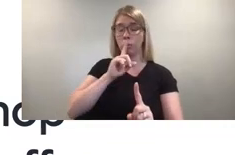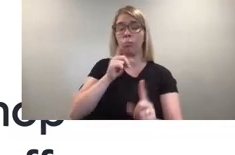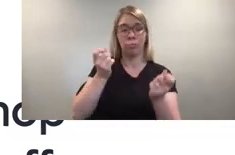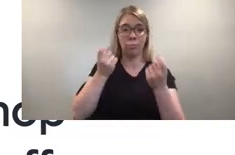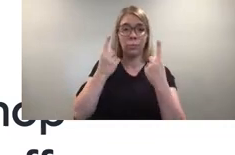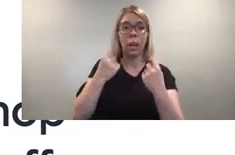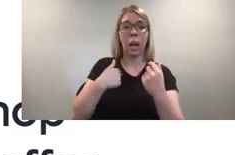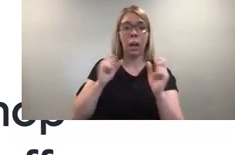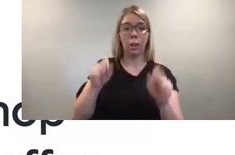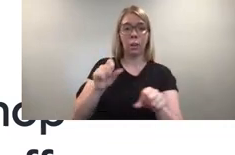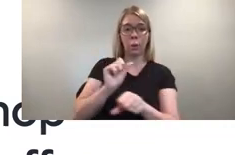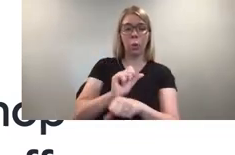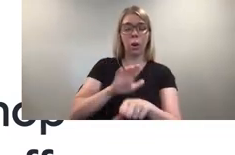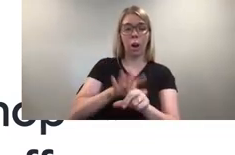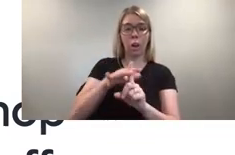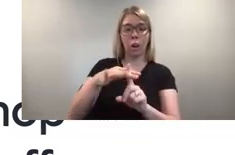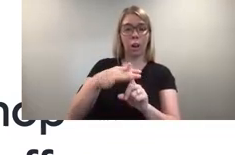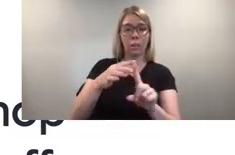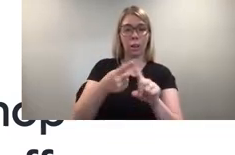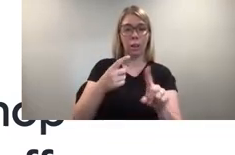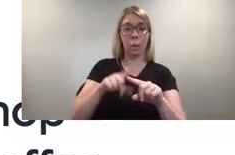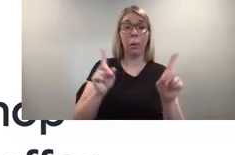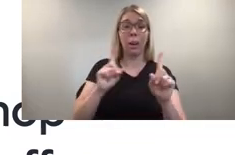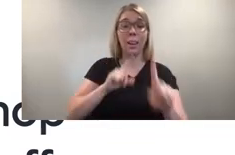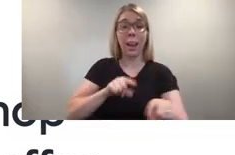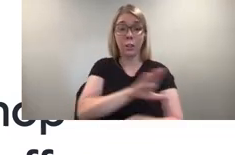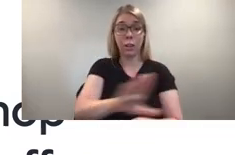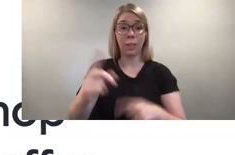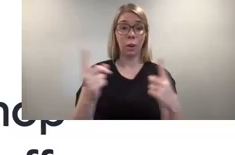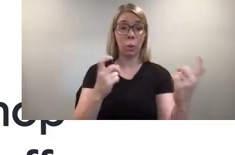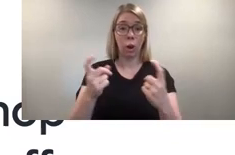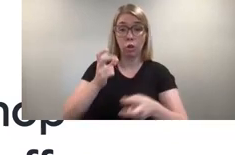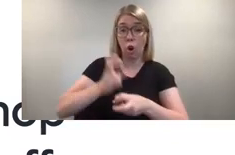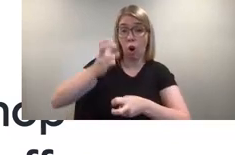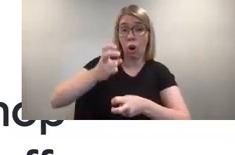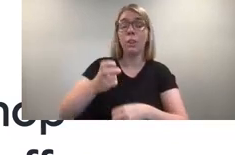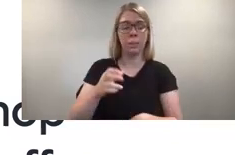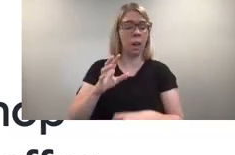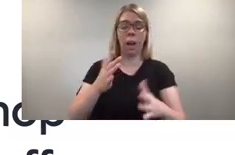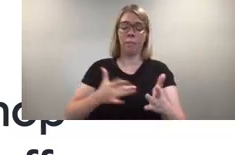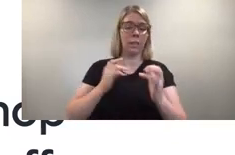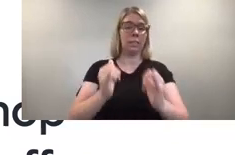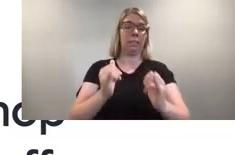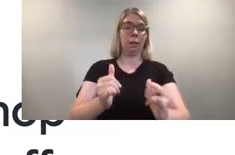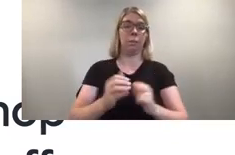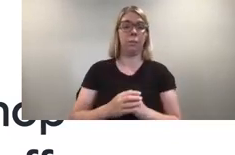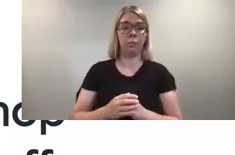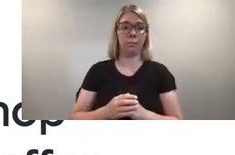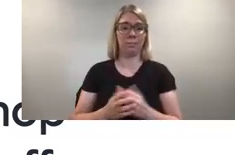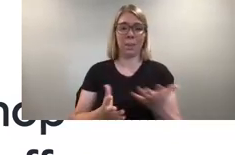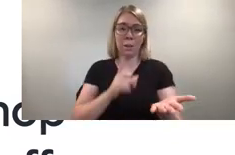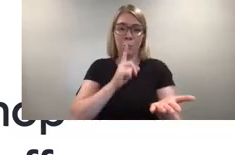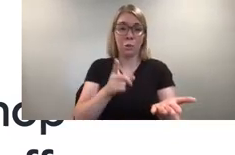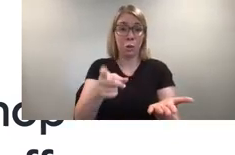I could work through the content, but answering their questions may be harder. I feel exactly the same way. And undoubtedly, some of you are going to ask